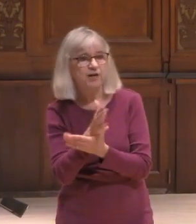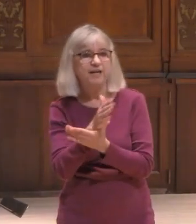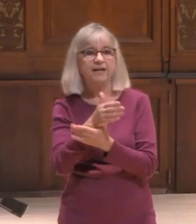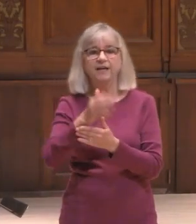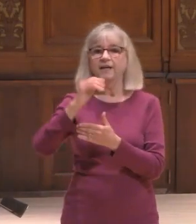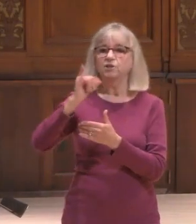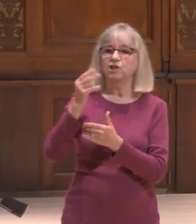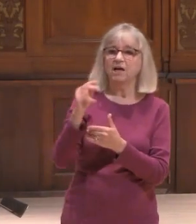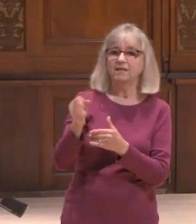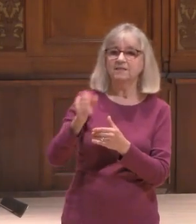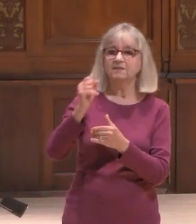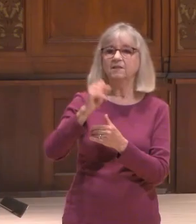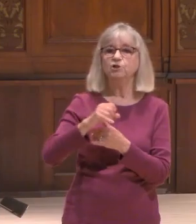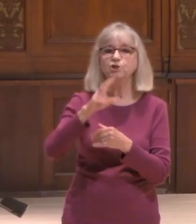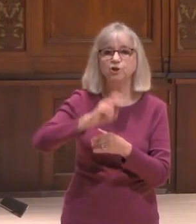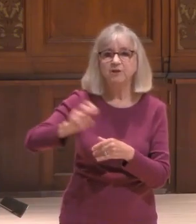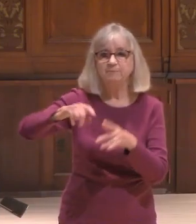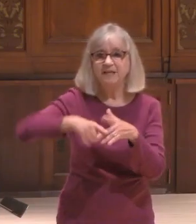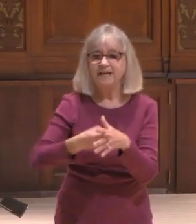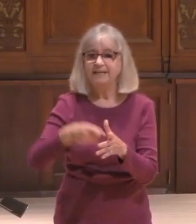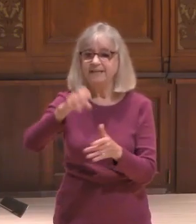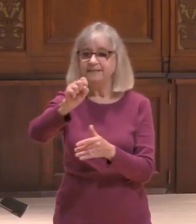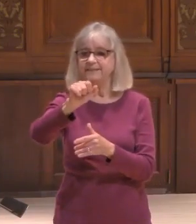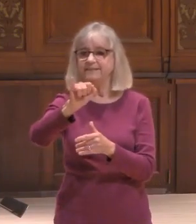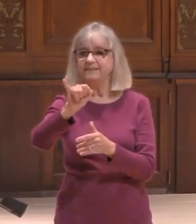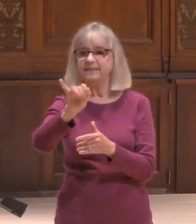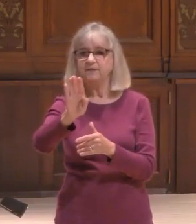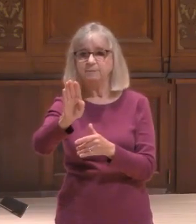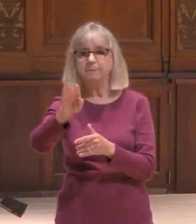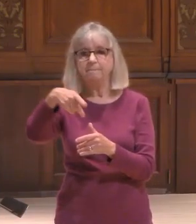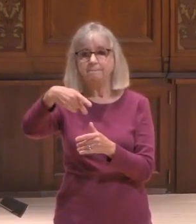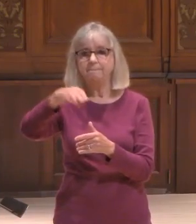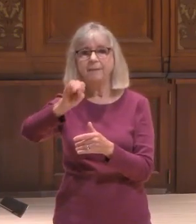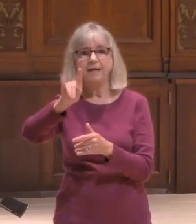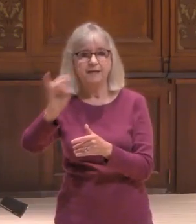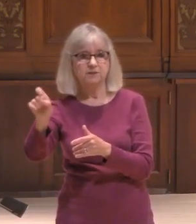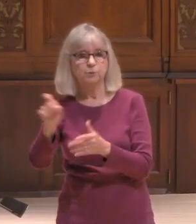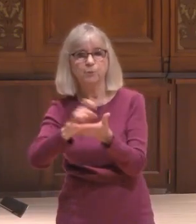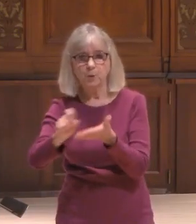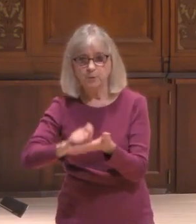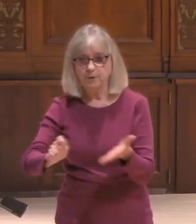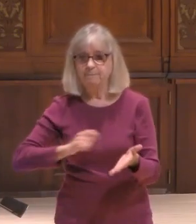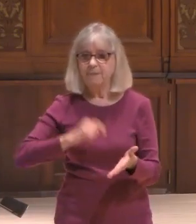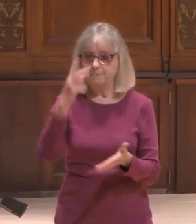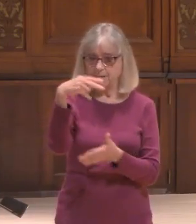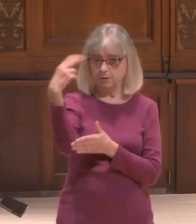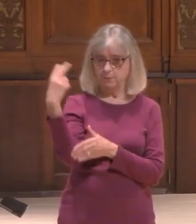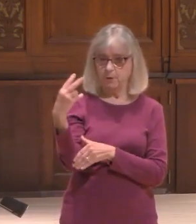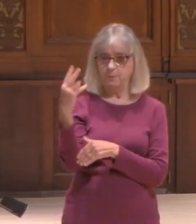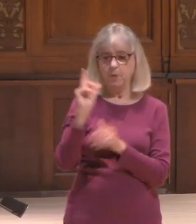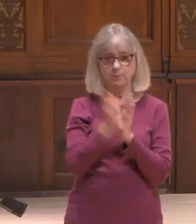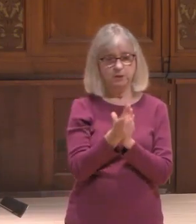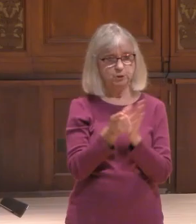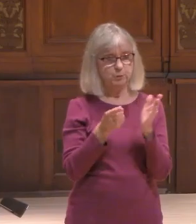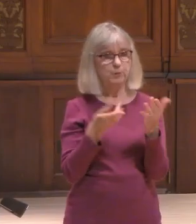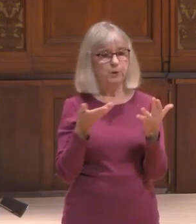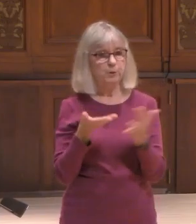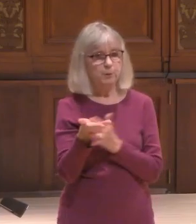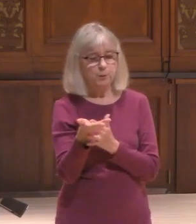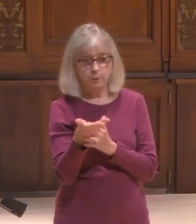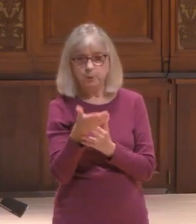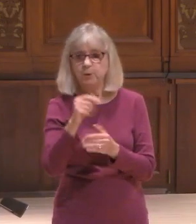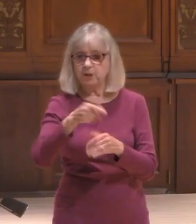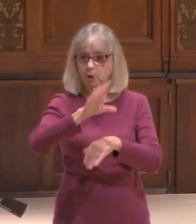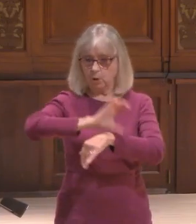began. Sib Pettix wrote, "My most memorable moments were during the transition from Corpus,